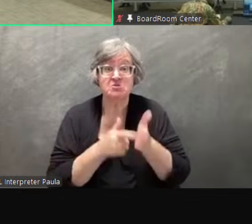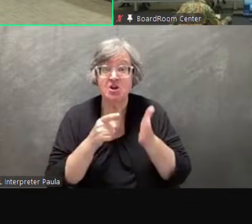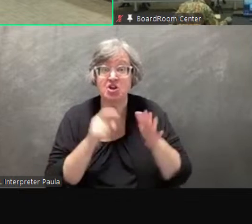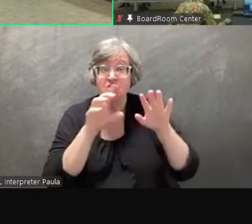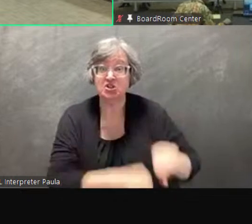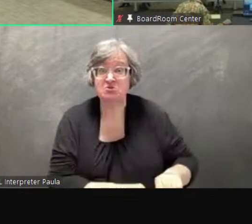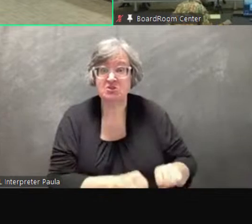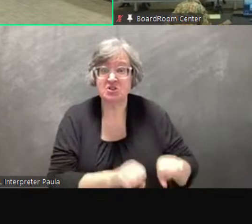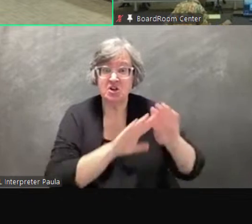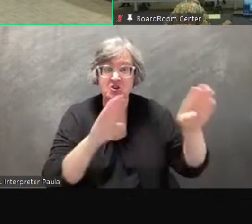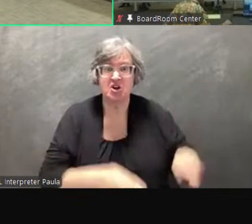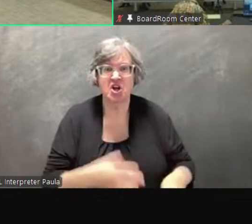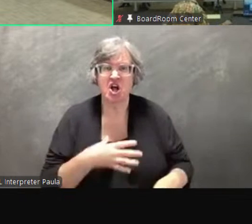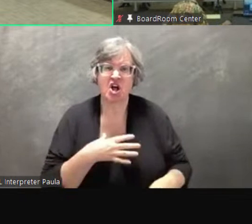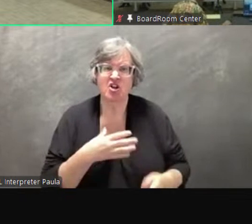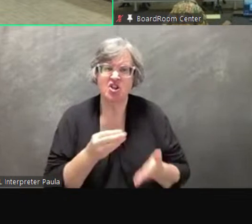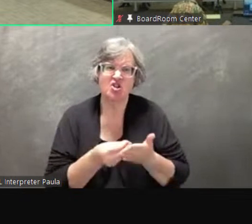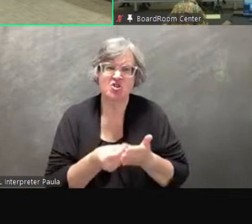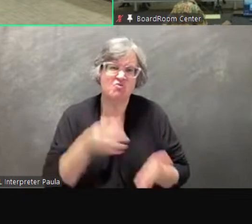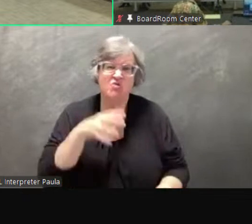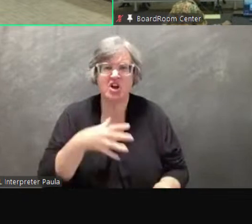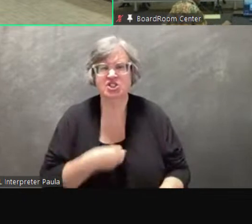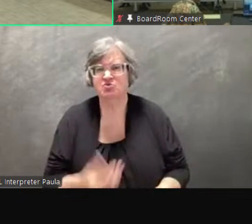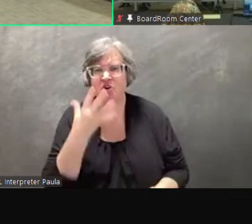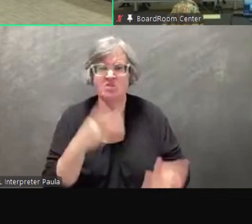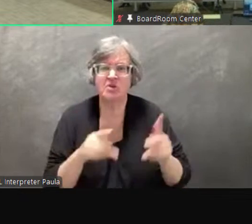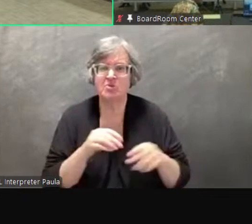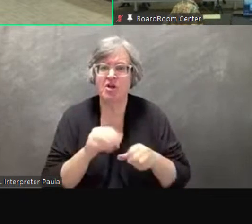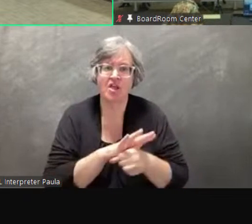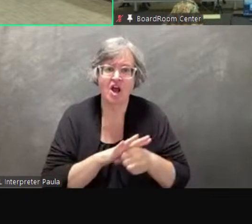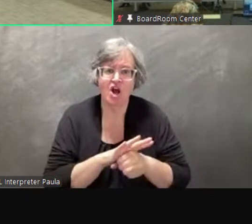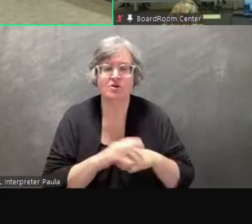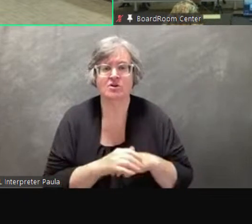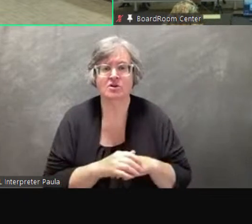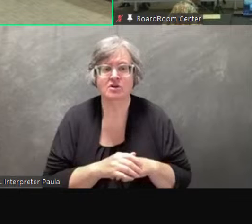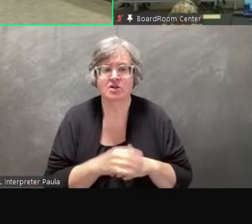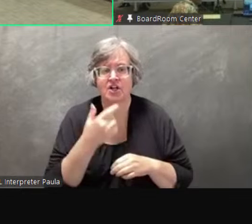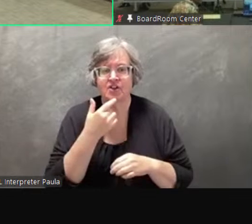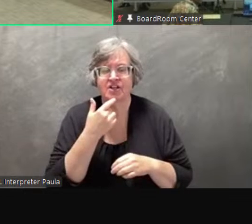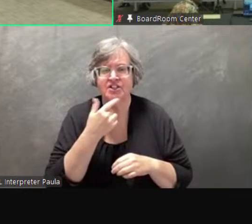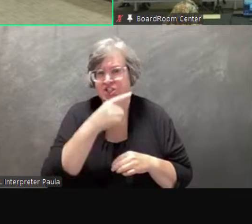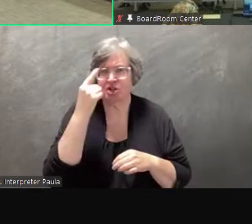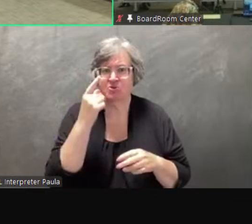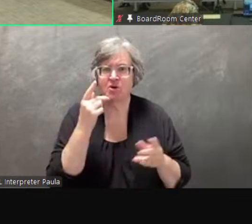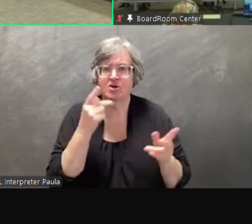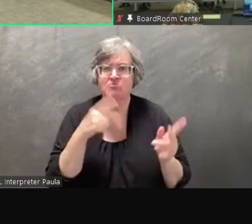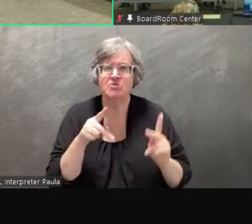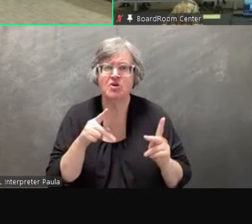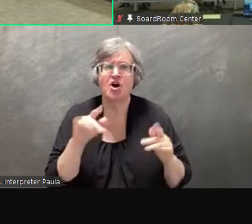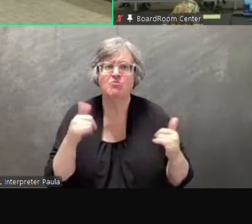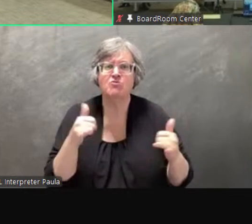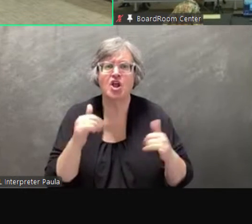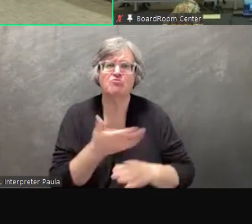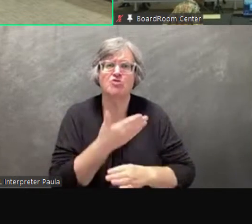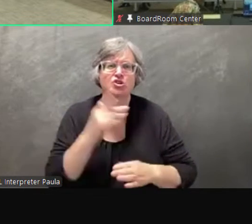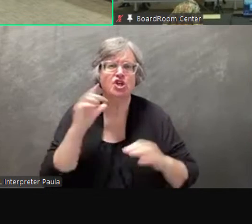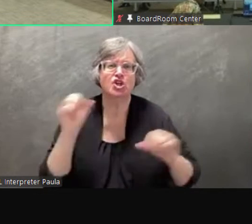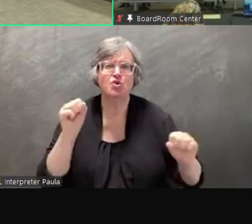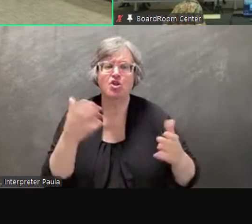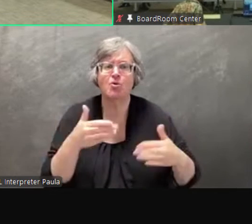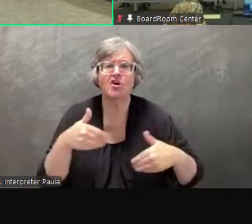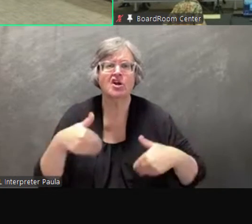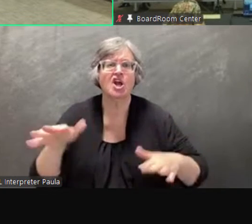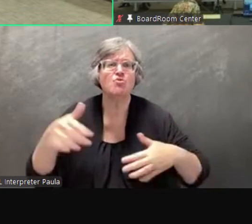These rich whites in that area. They say these blacks were playing that music so loud, they wanted to get rid of